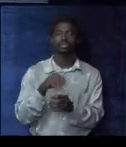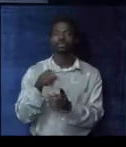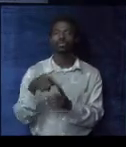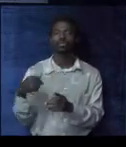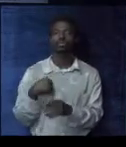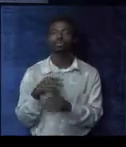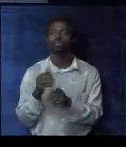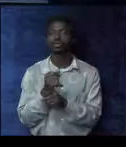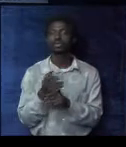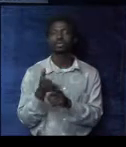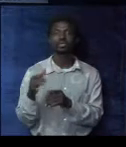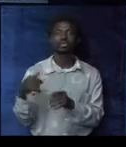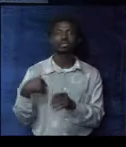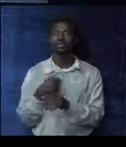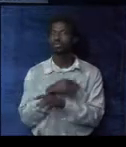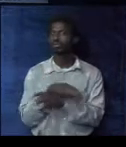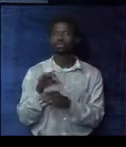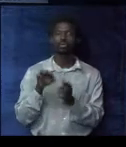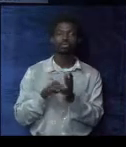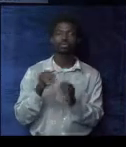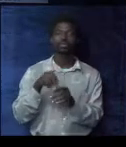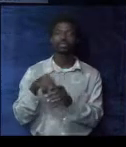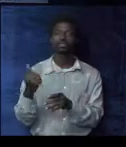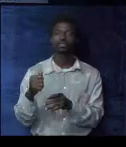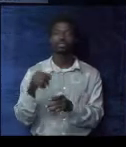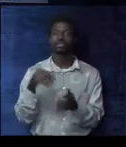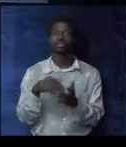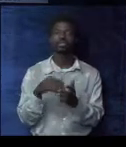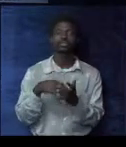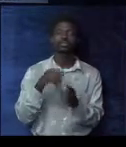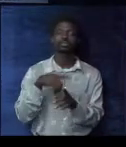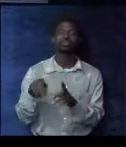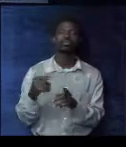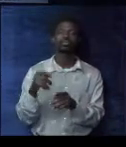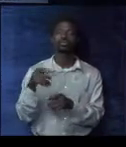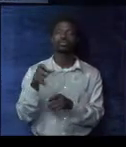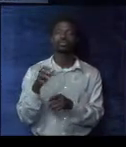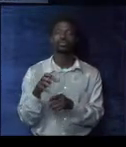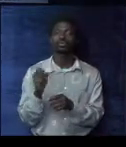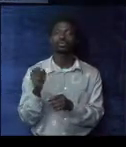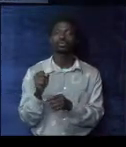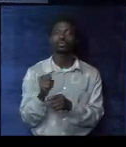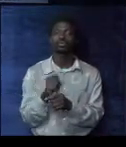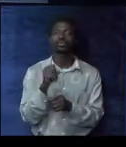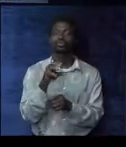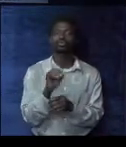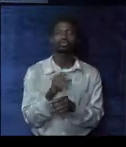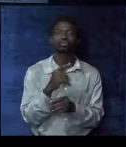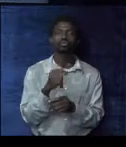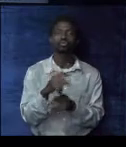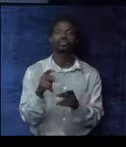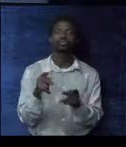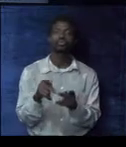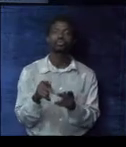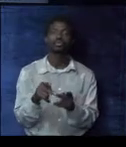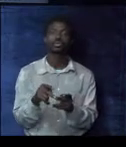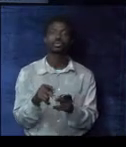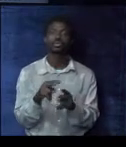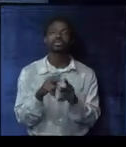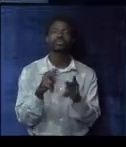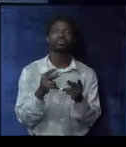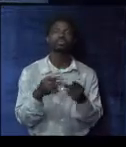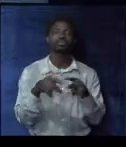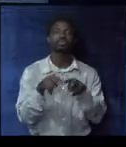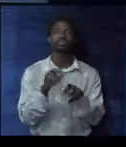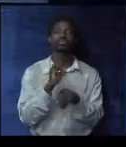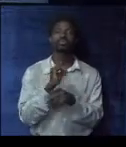by the time we get here, we are no longer counting in tens, we are counting in hundreds. So what are we counting in? We're counting in hundreds. And so the